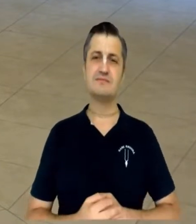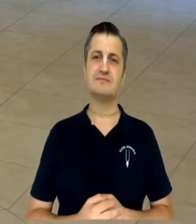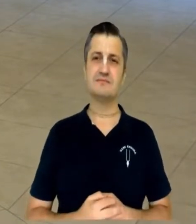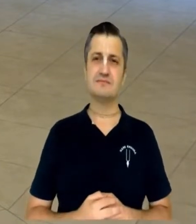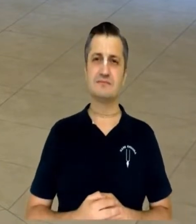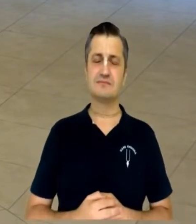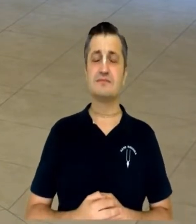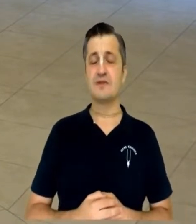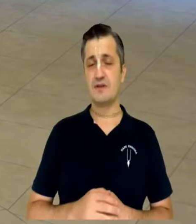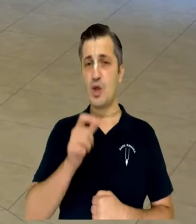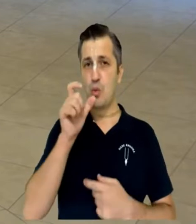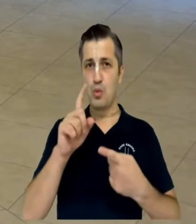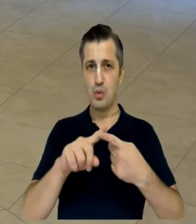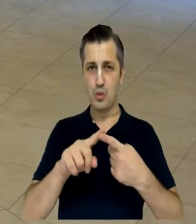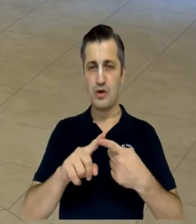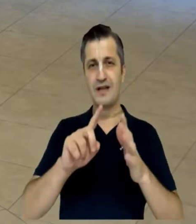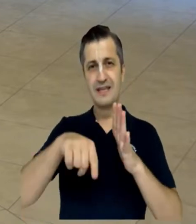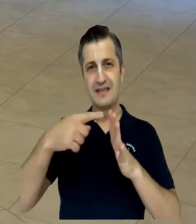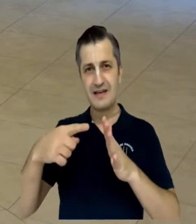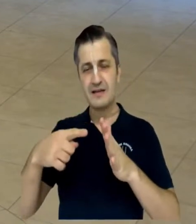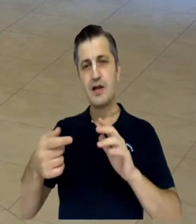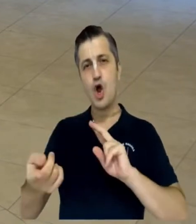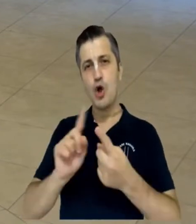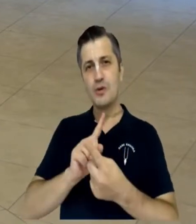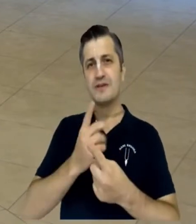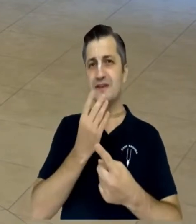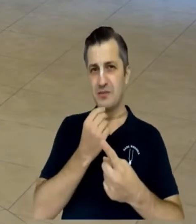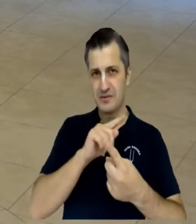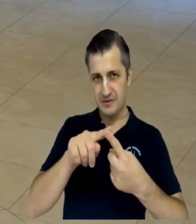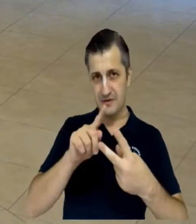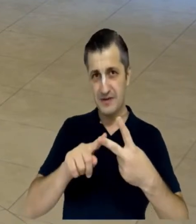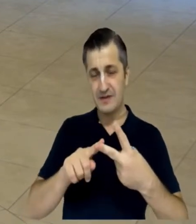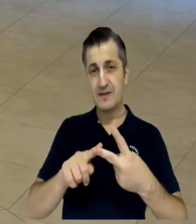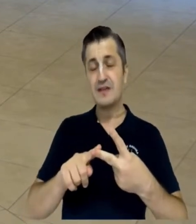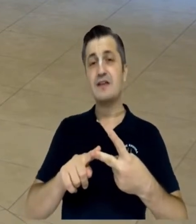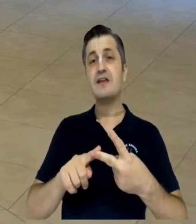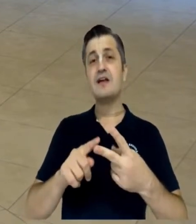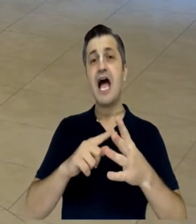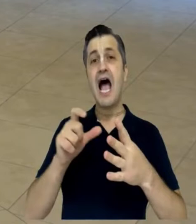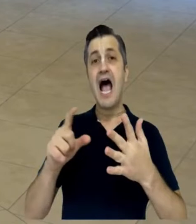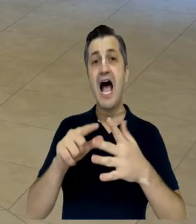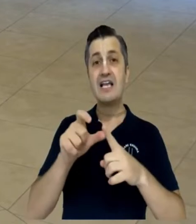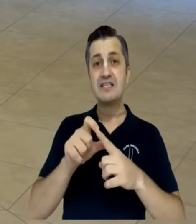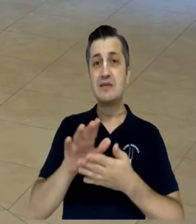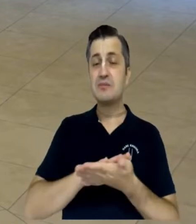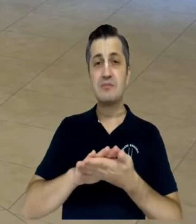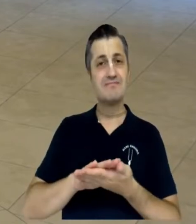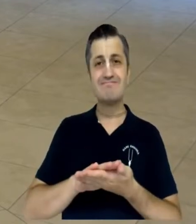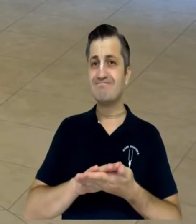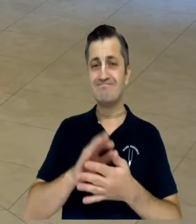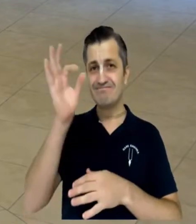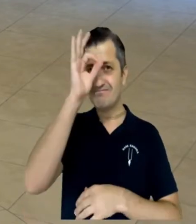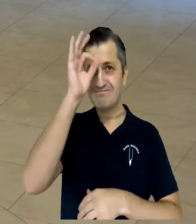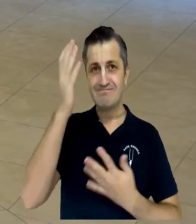Achit is the opposite from all-knowing. So we're not all-knowing in the material world. We